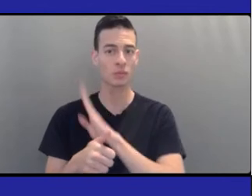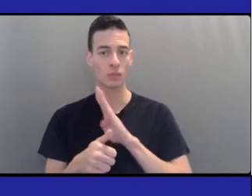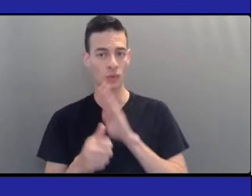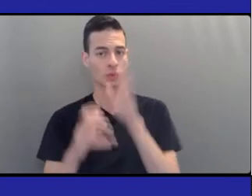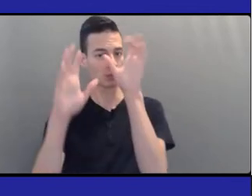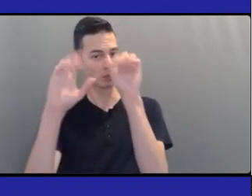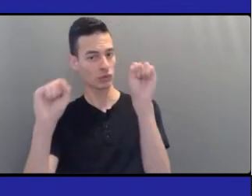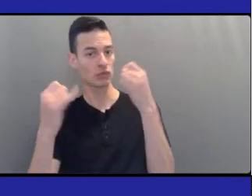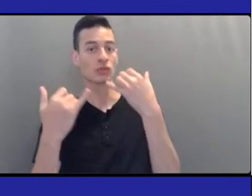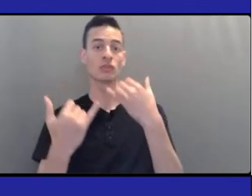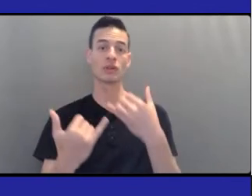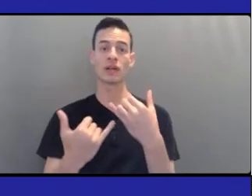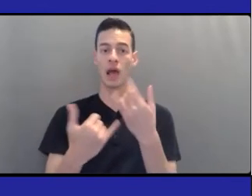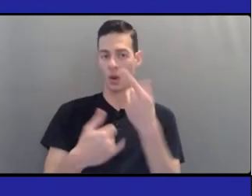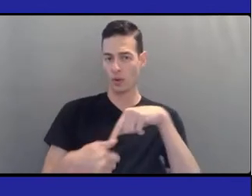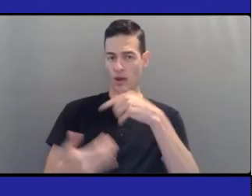between